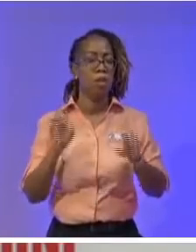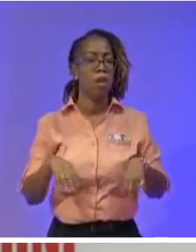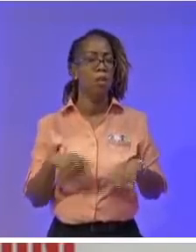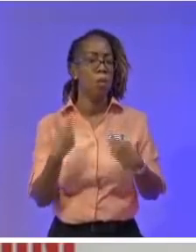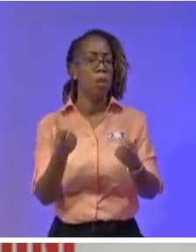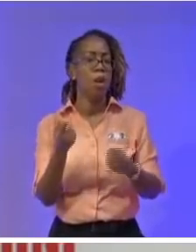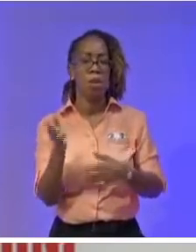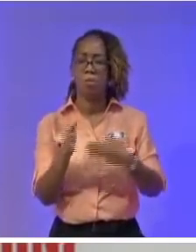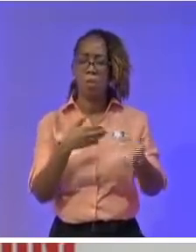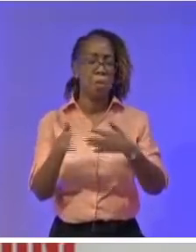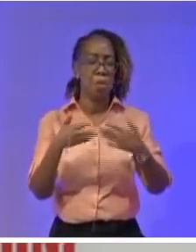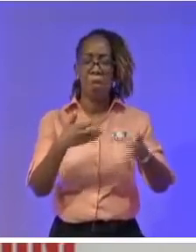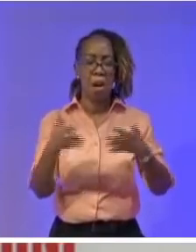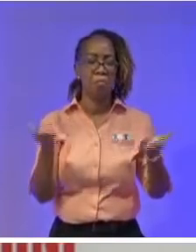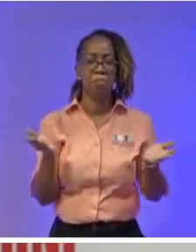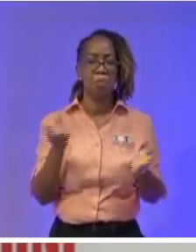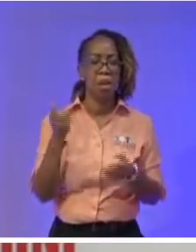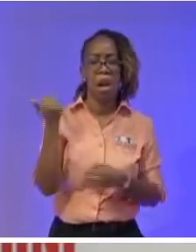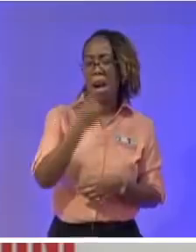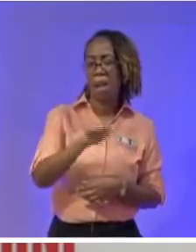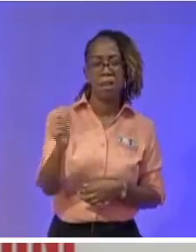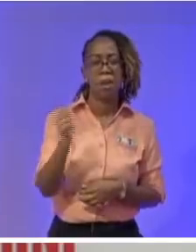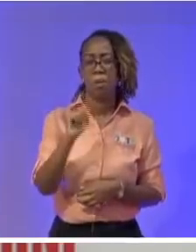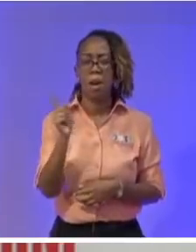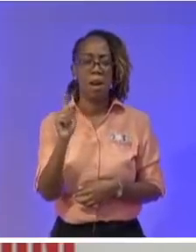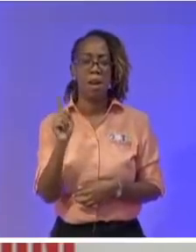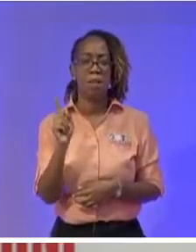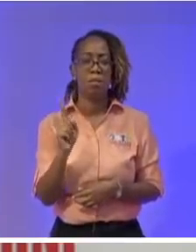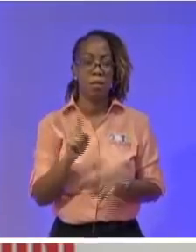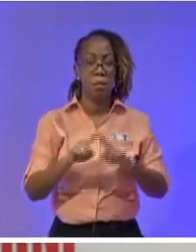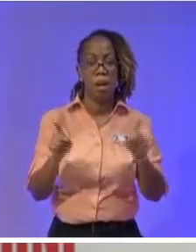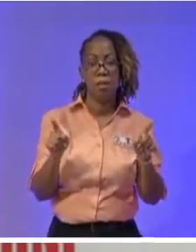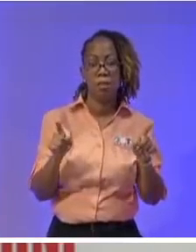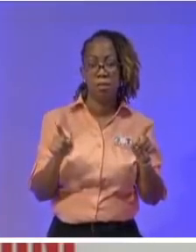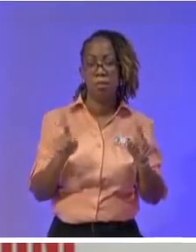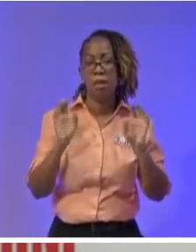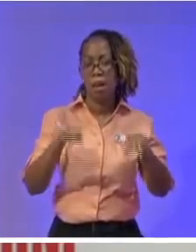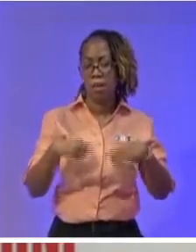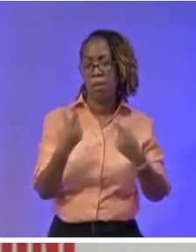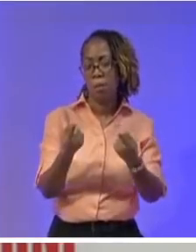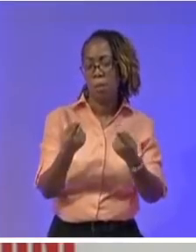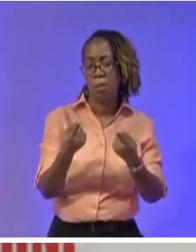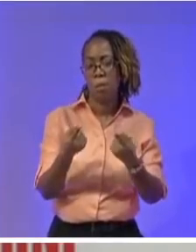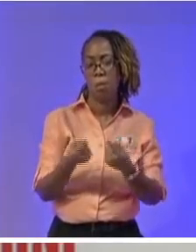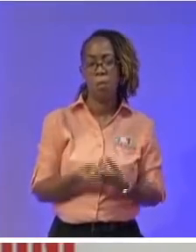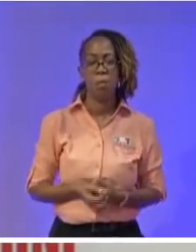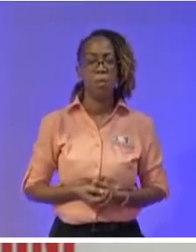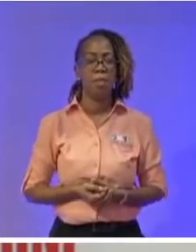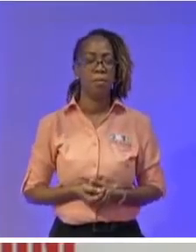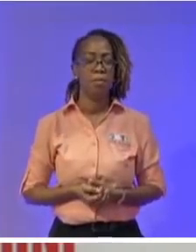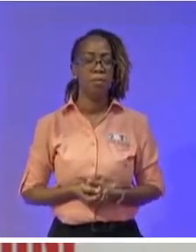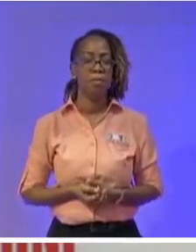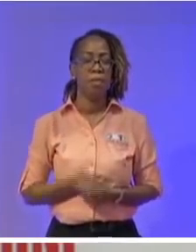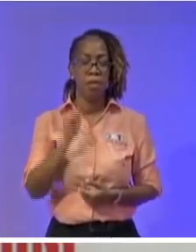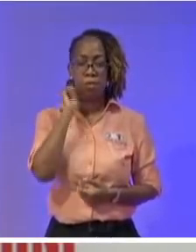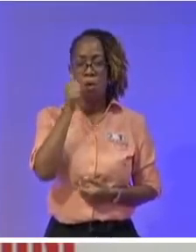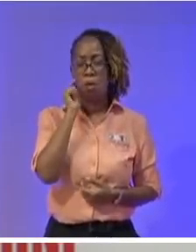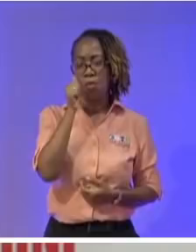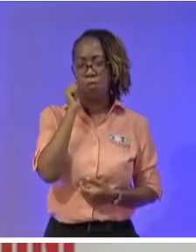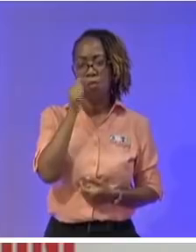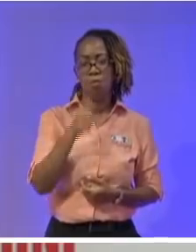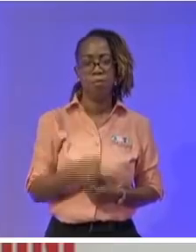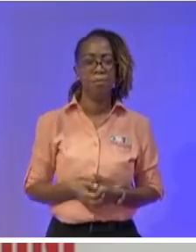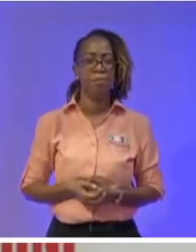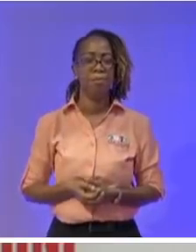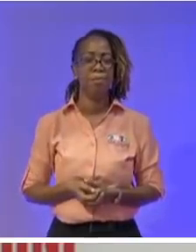today, tomorrow, to be vaccinated. The MassVac sites will be open today,